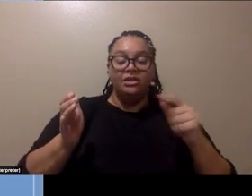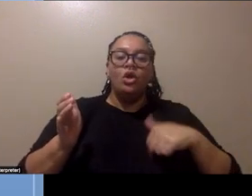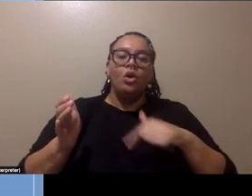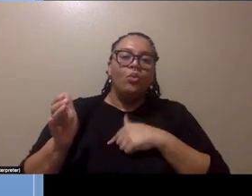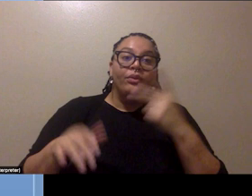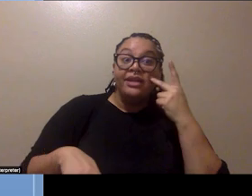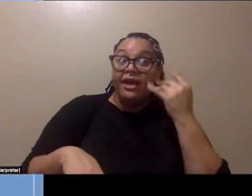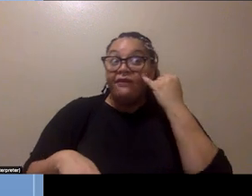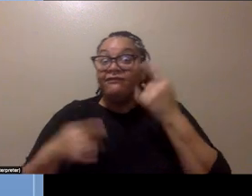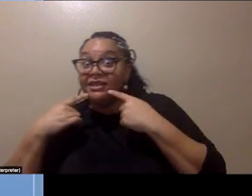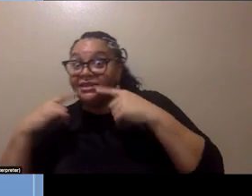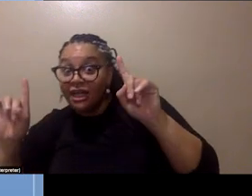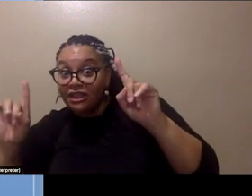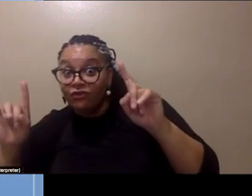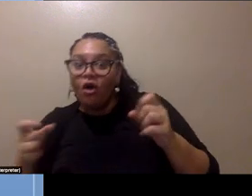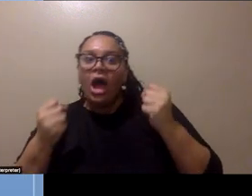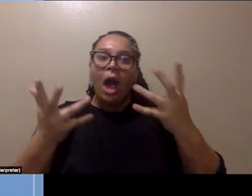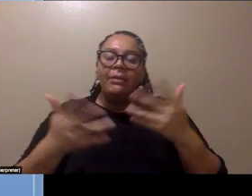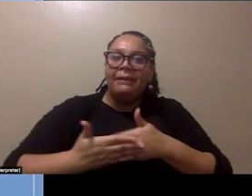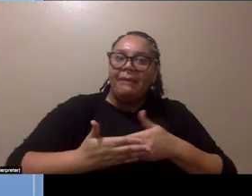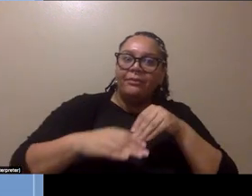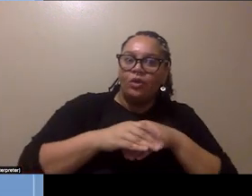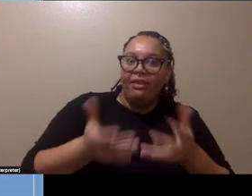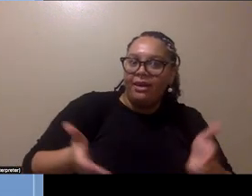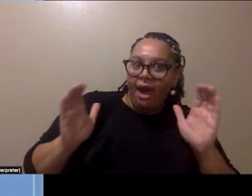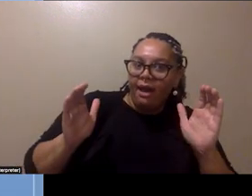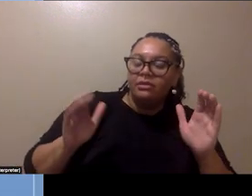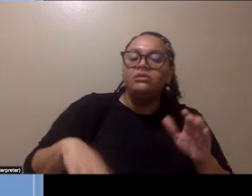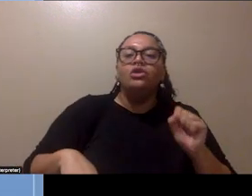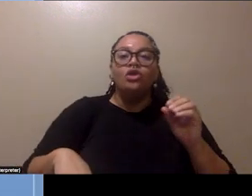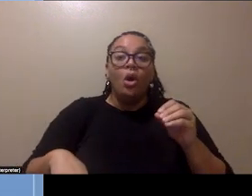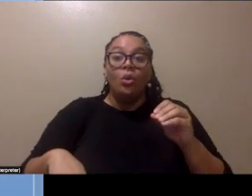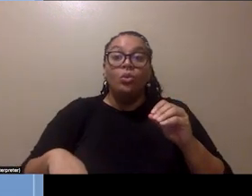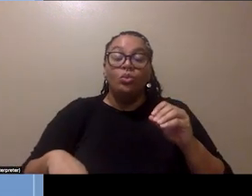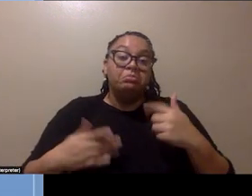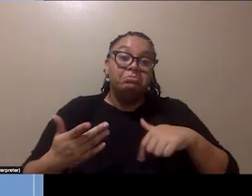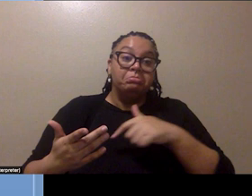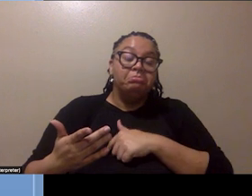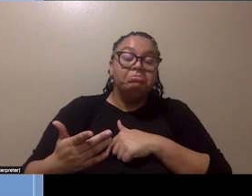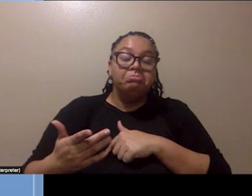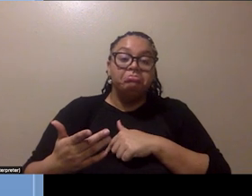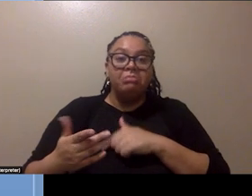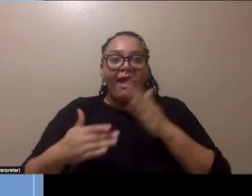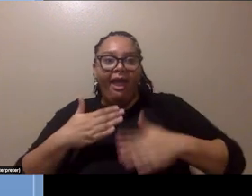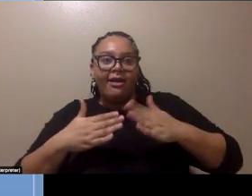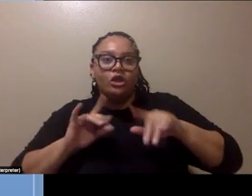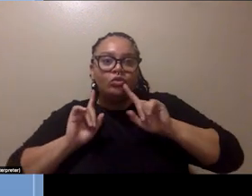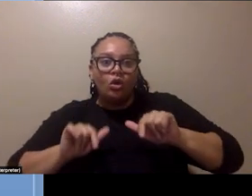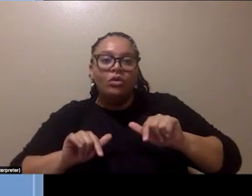nest through to see if it was successful and how many fledglings they had. So overall, we ended up with more